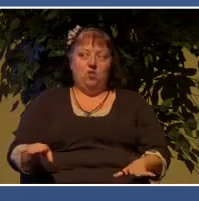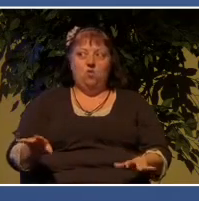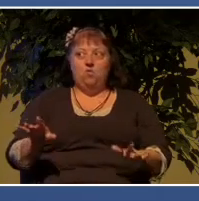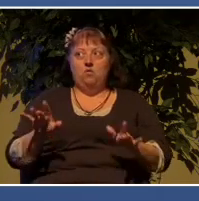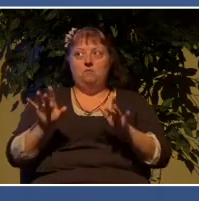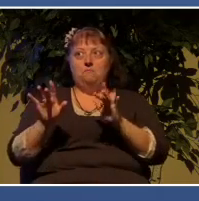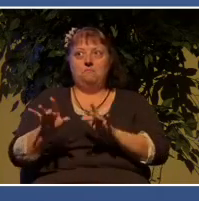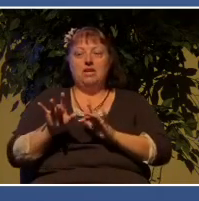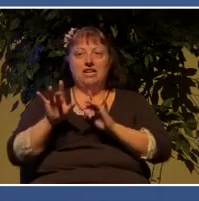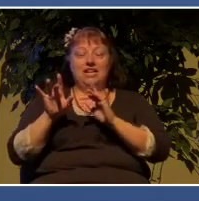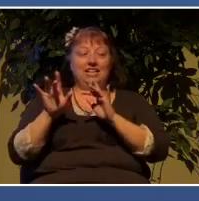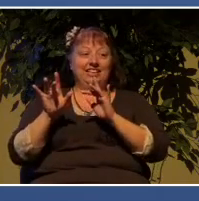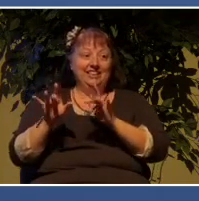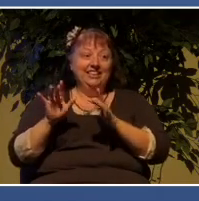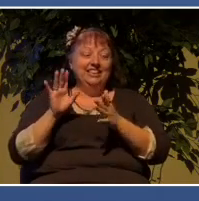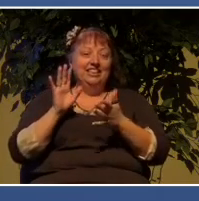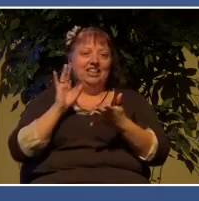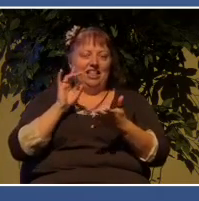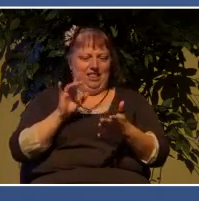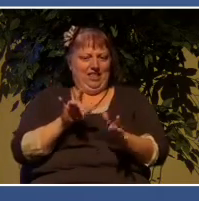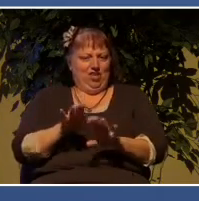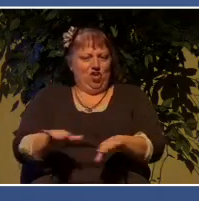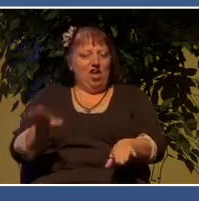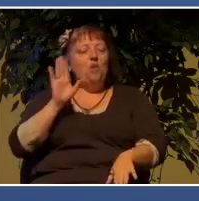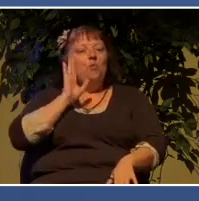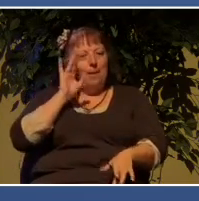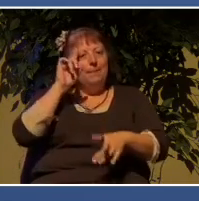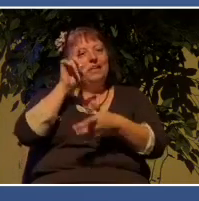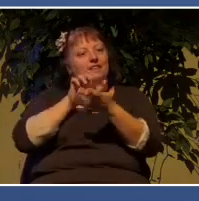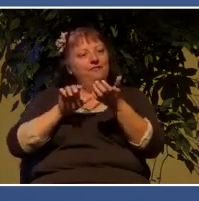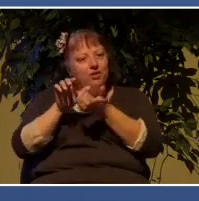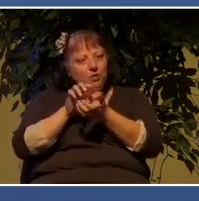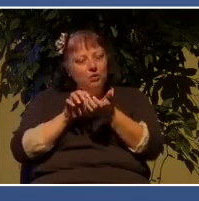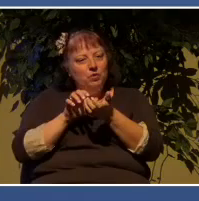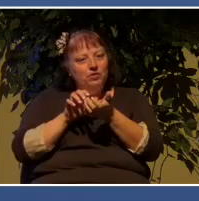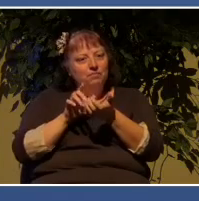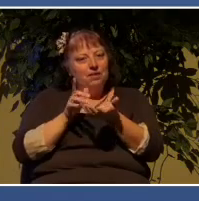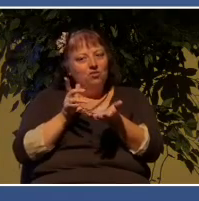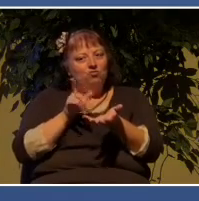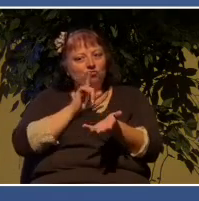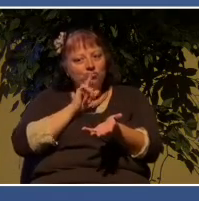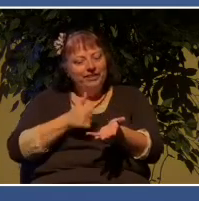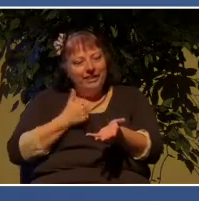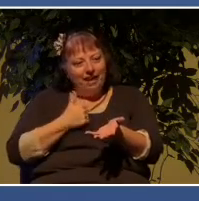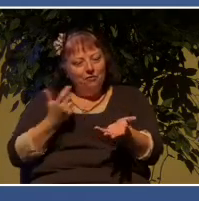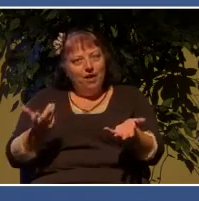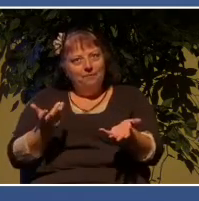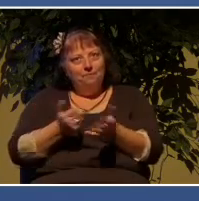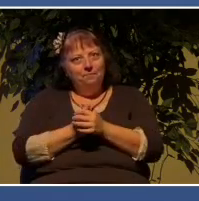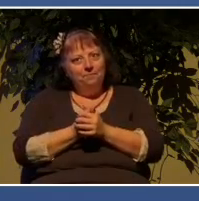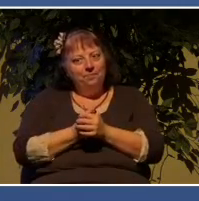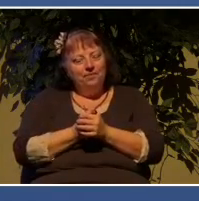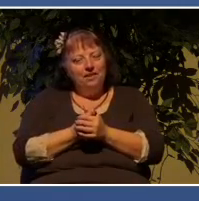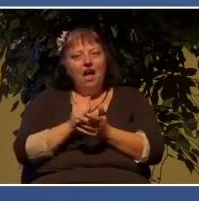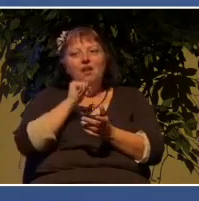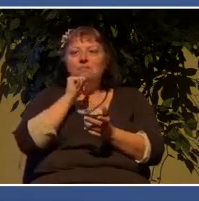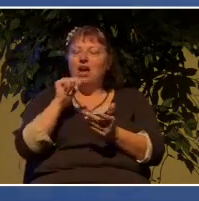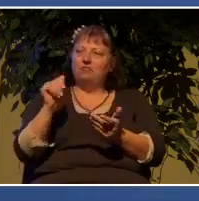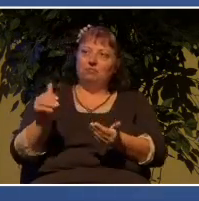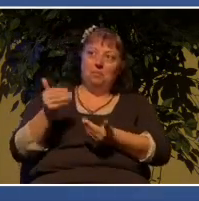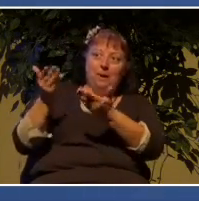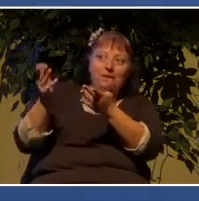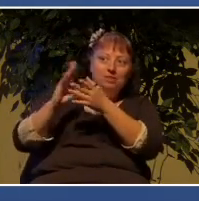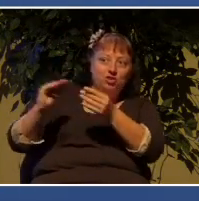going to be a tad confused about the reality of life. And I'm not bringing this story up to